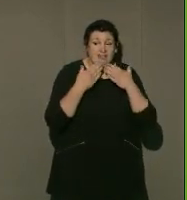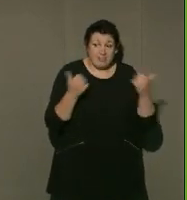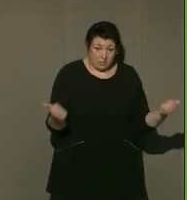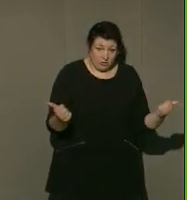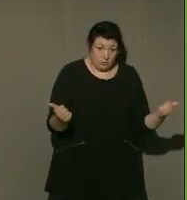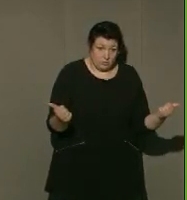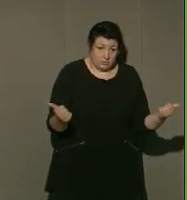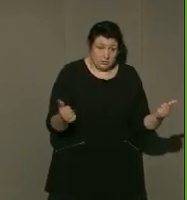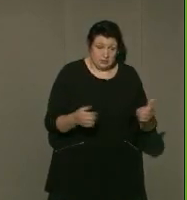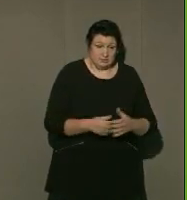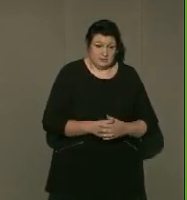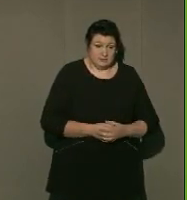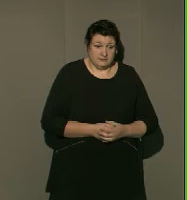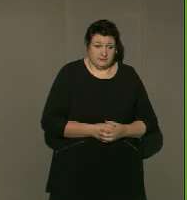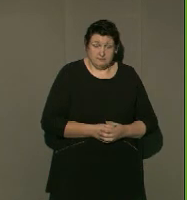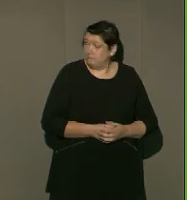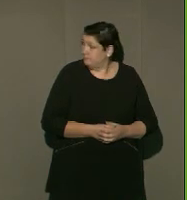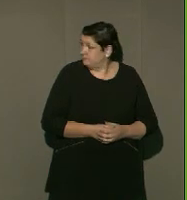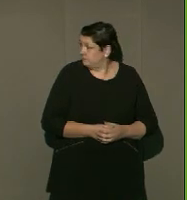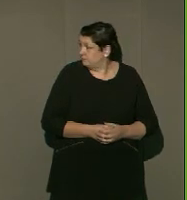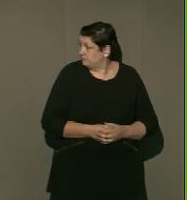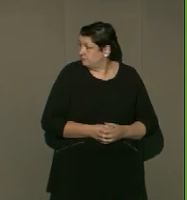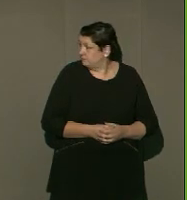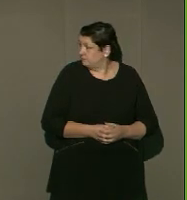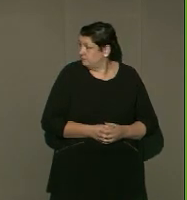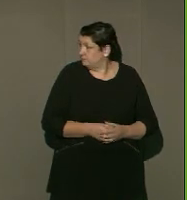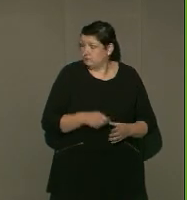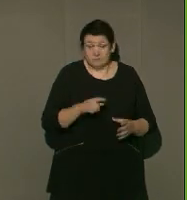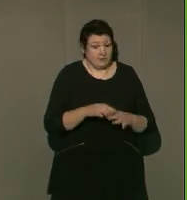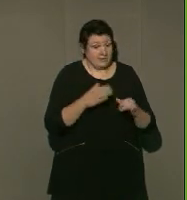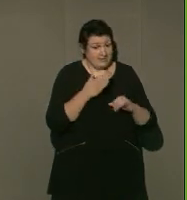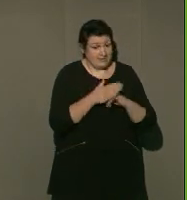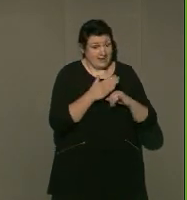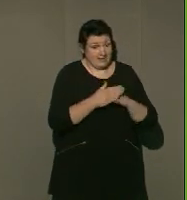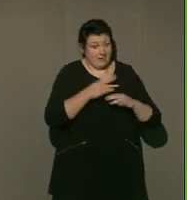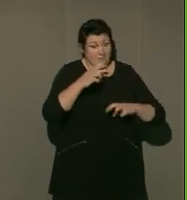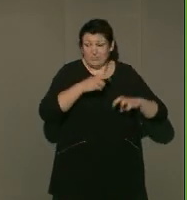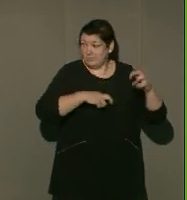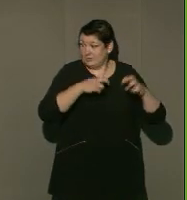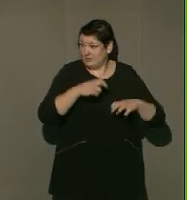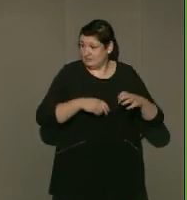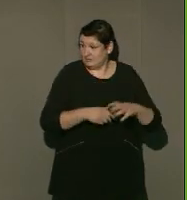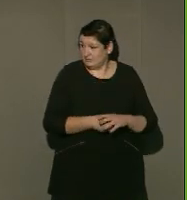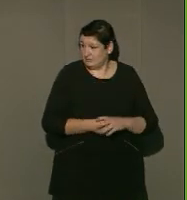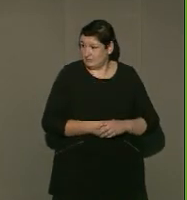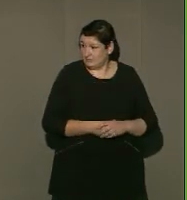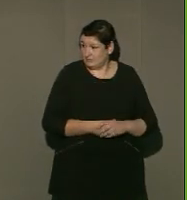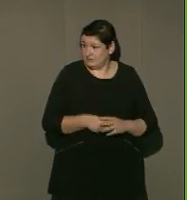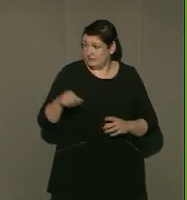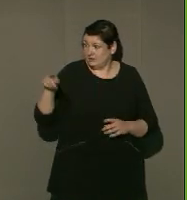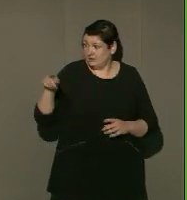indeed. That's the end of the discussion.